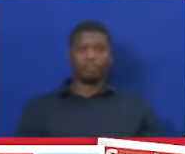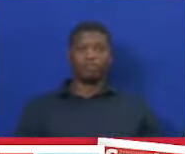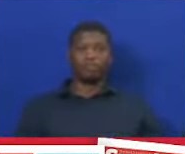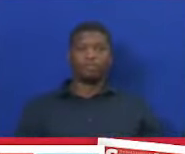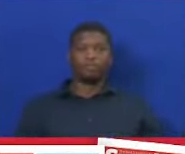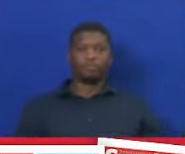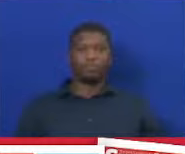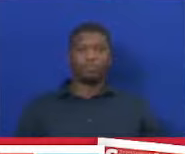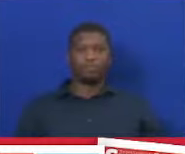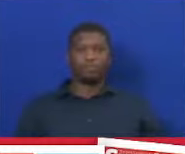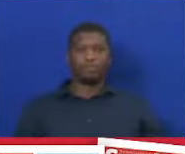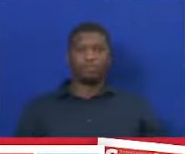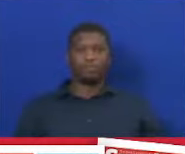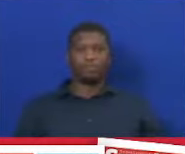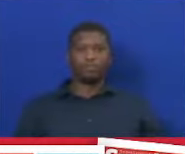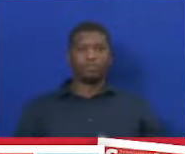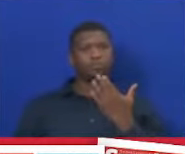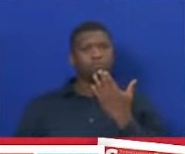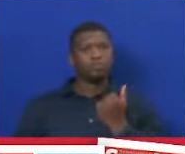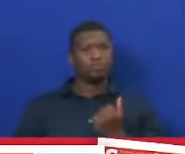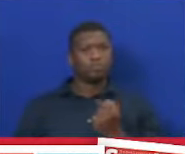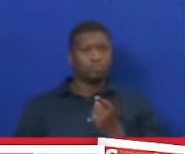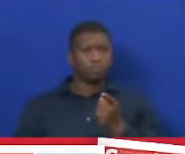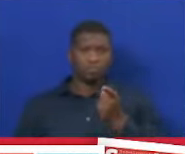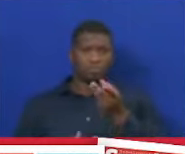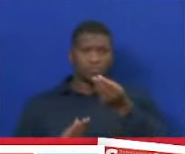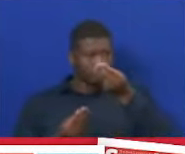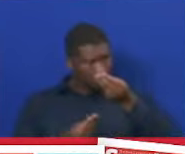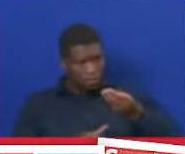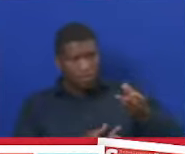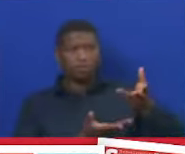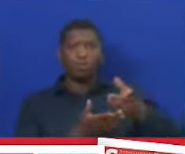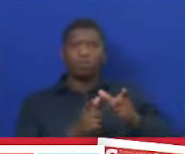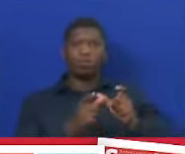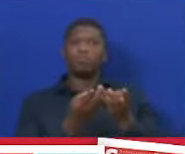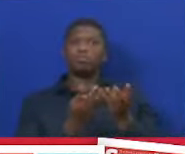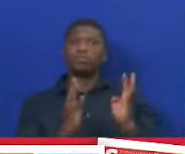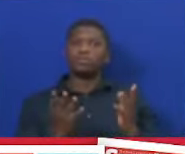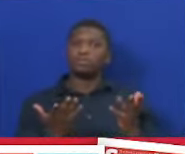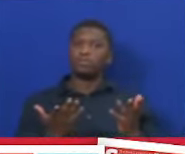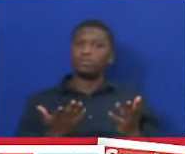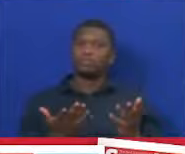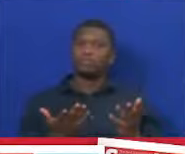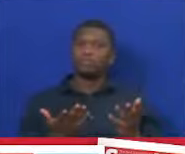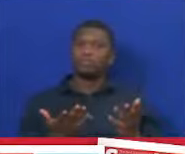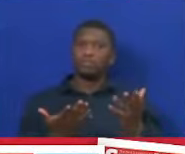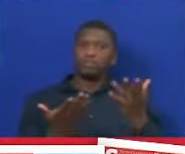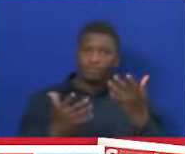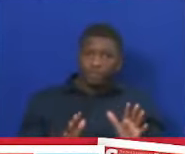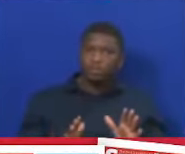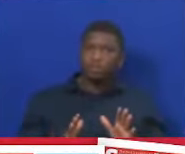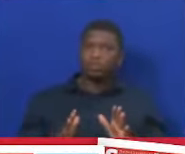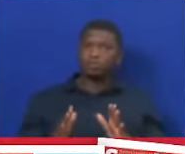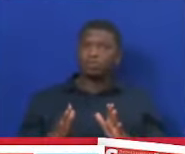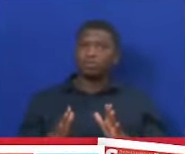So please inform the commission what happened after you had searched the cottage of